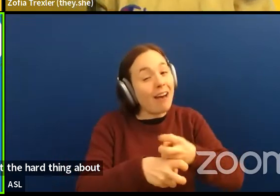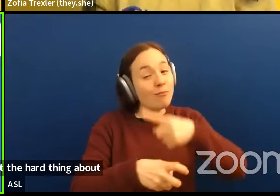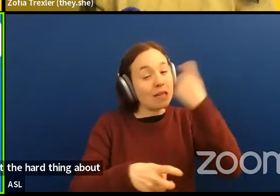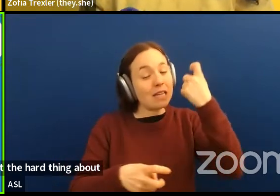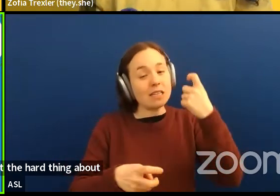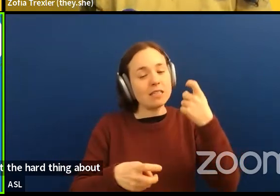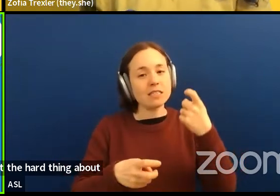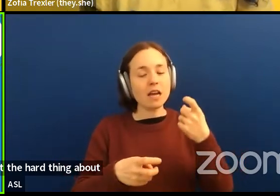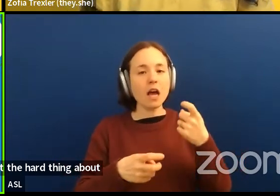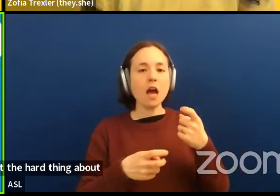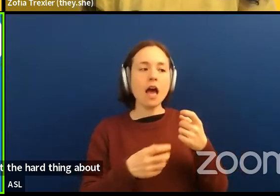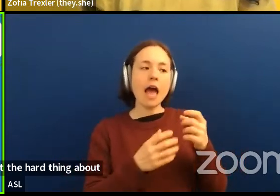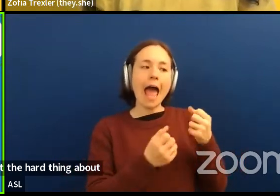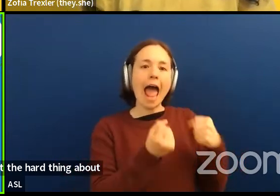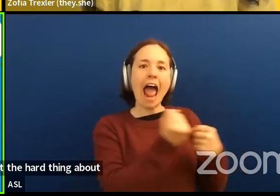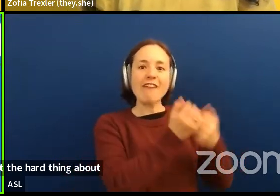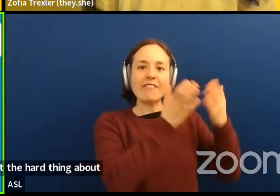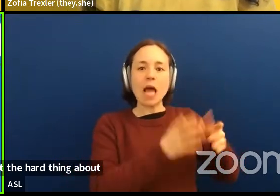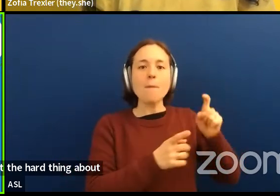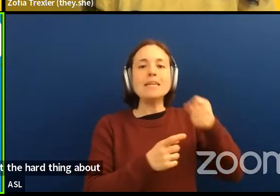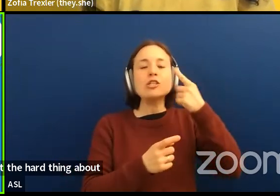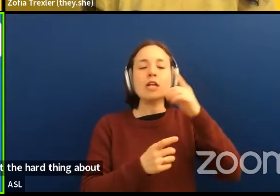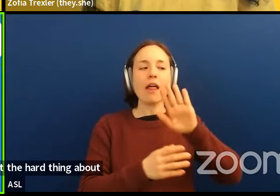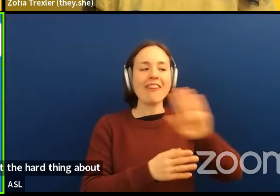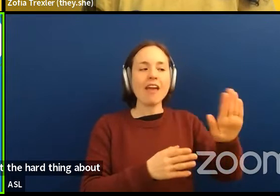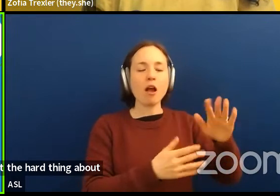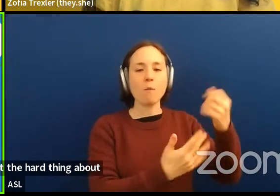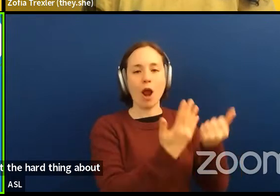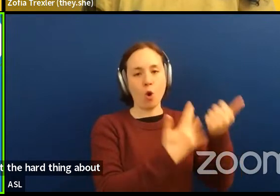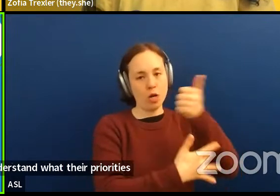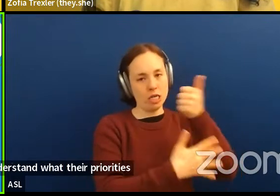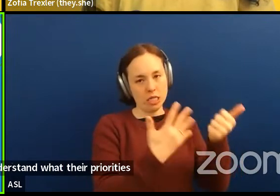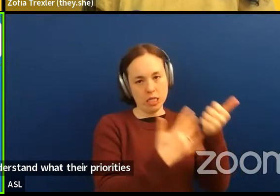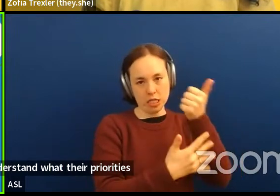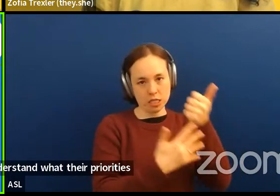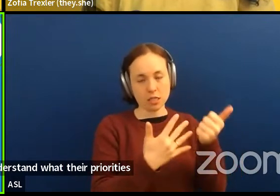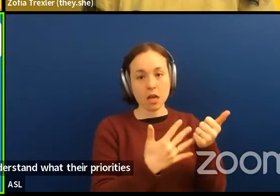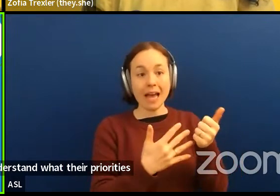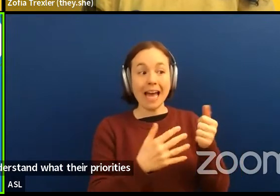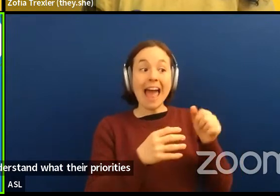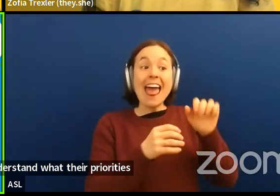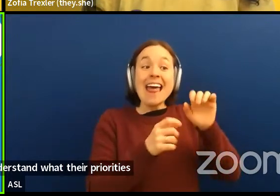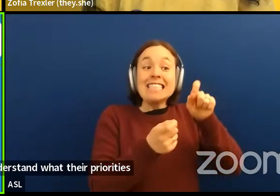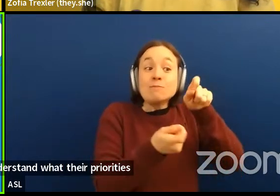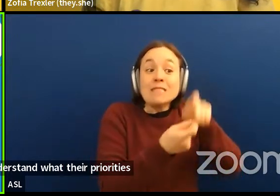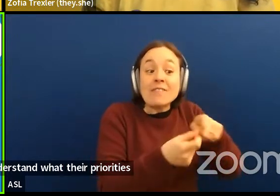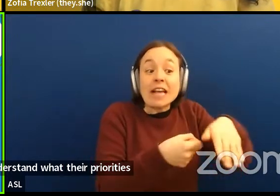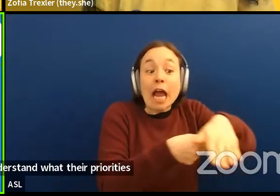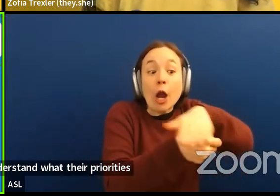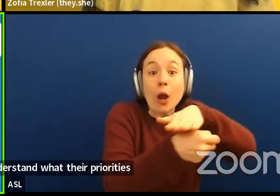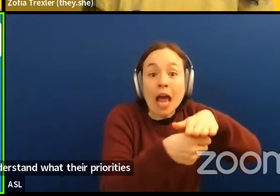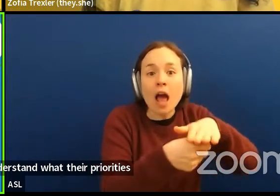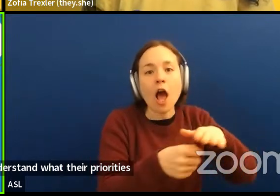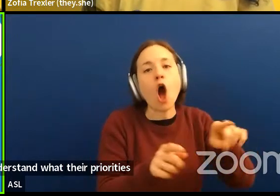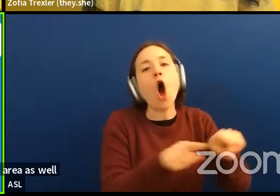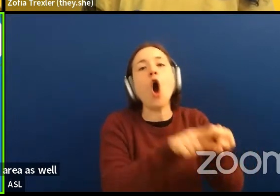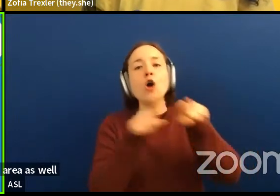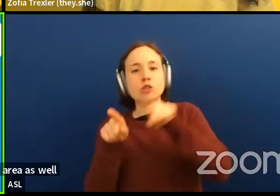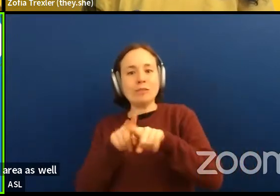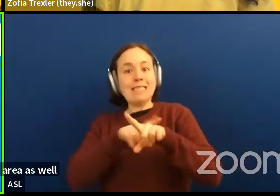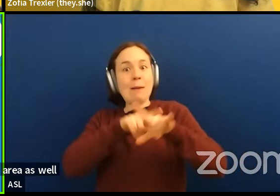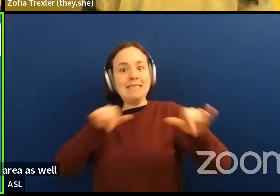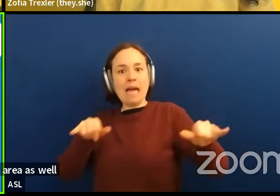their priorities are in their area as well as statewide, because we all have